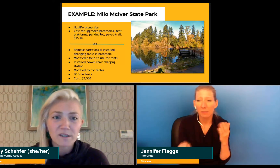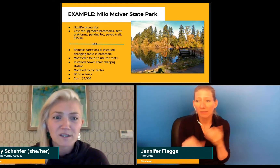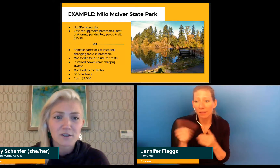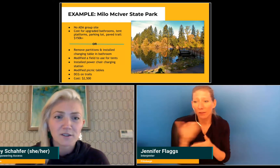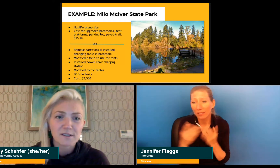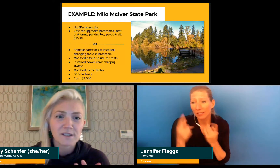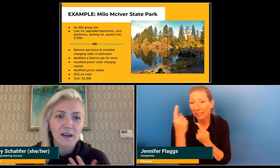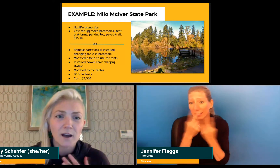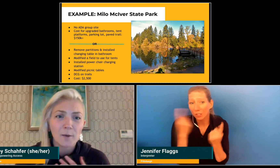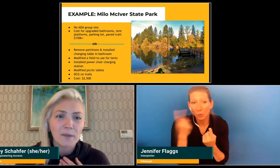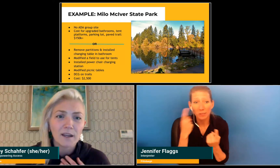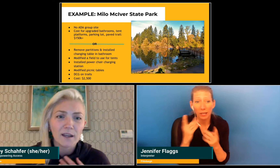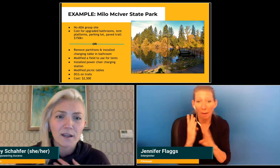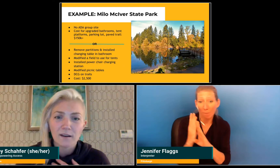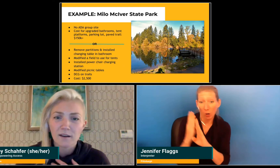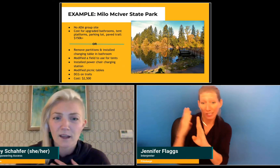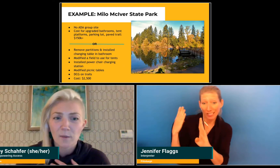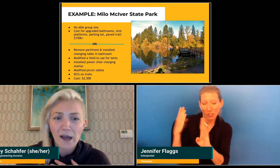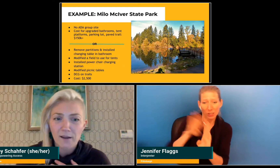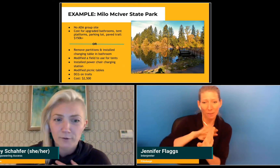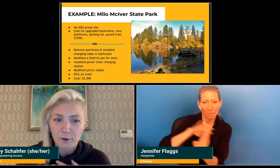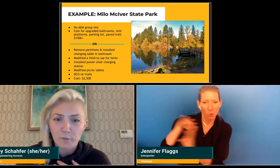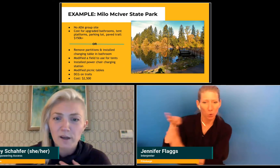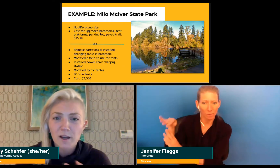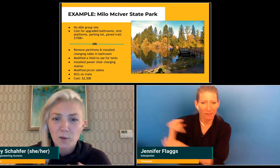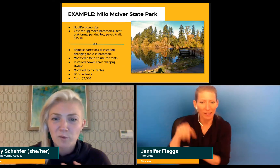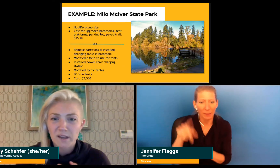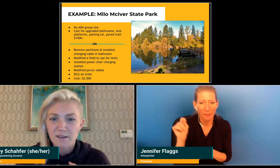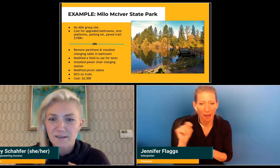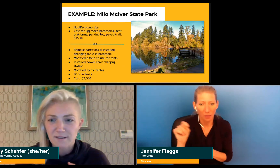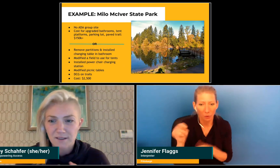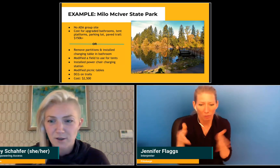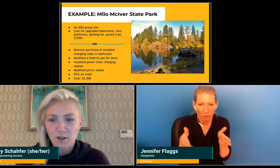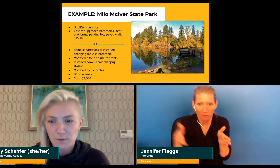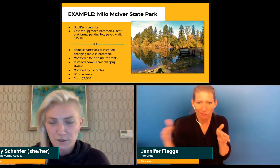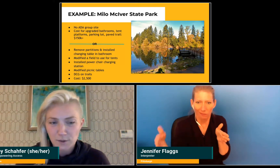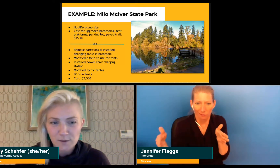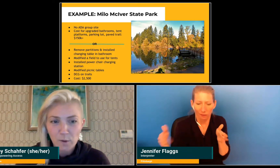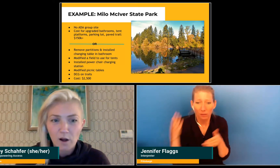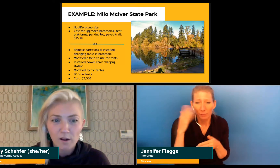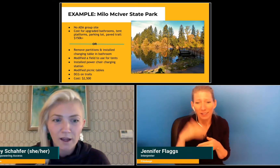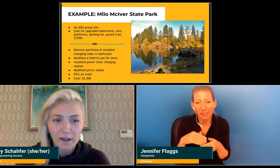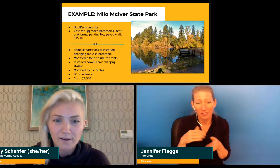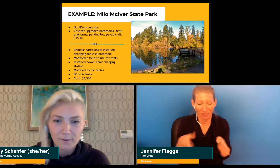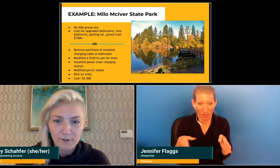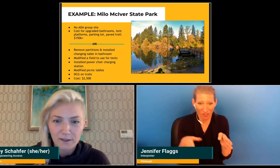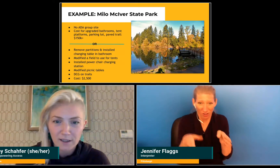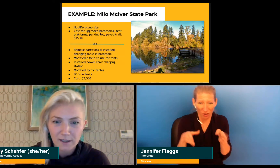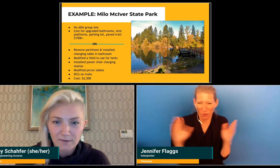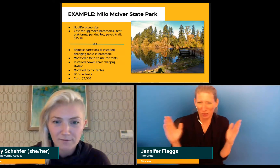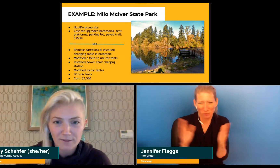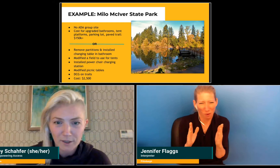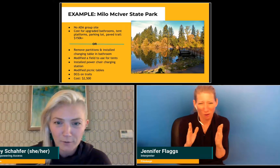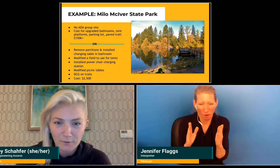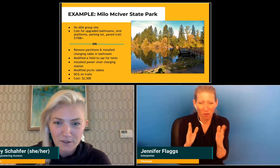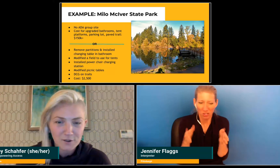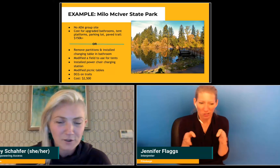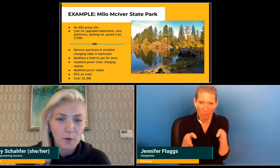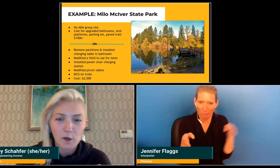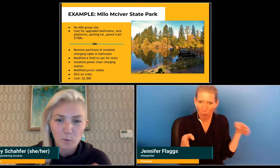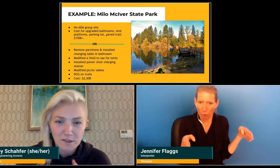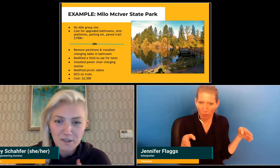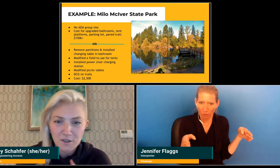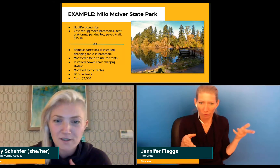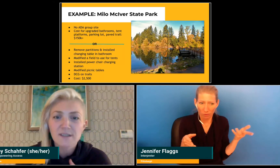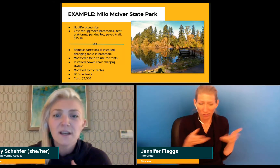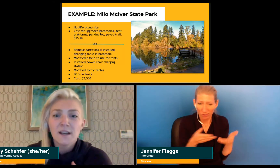moving partitions in the bathroom, because the stalls were too small. And really, if we just took